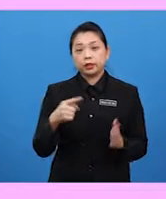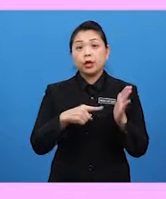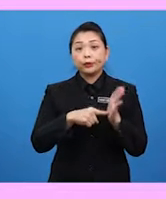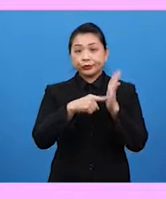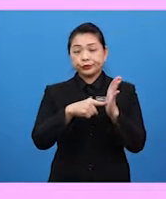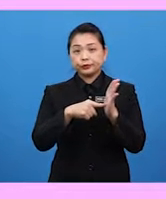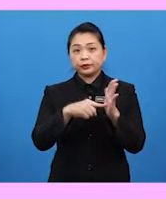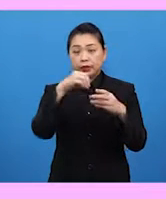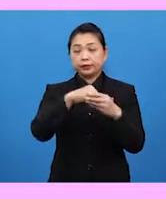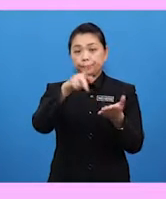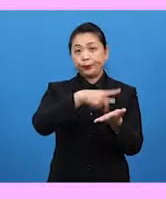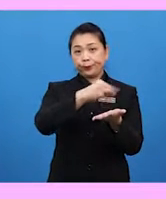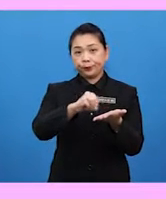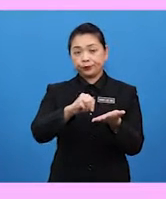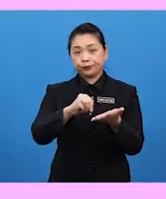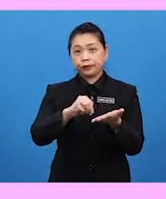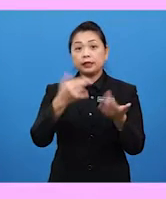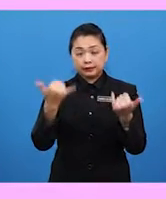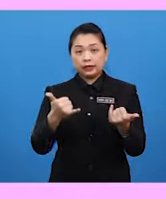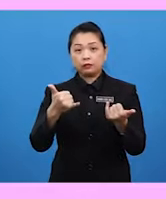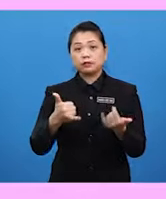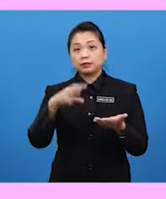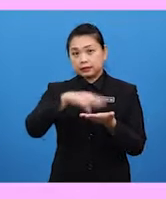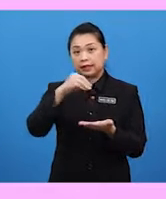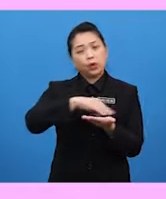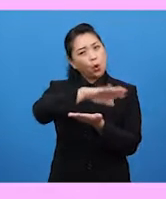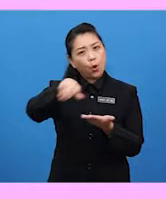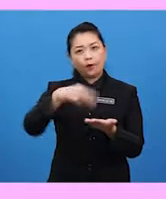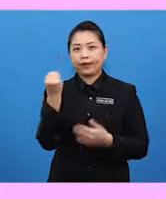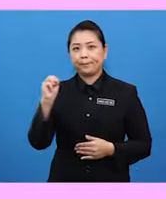poem. Let's study all of them.